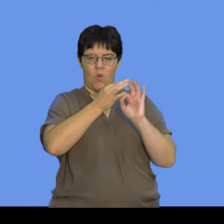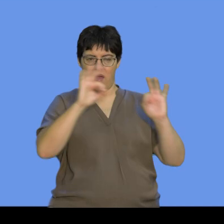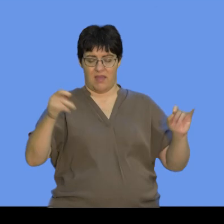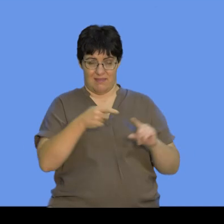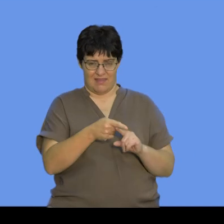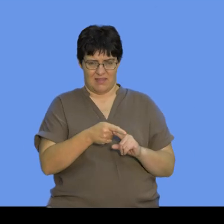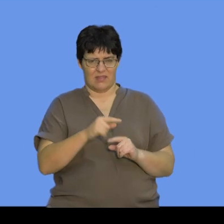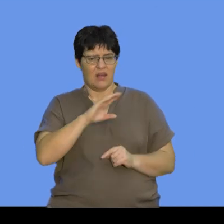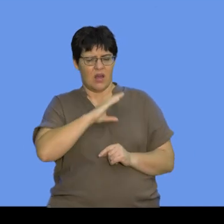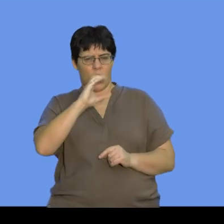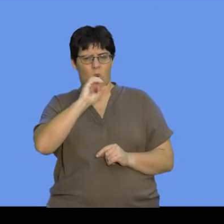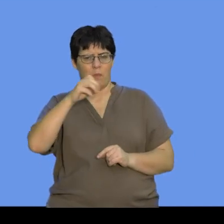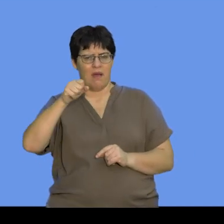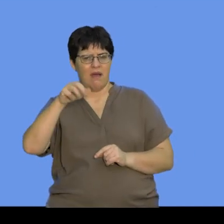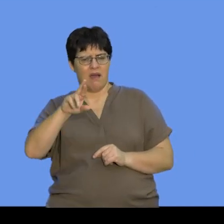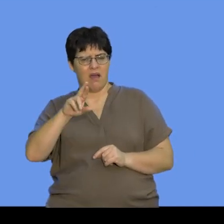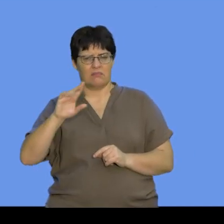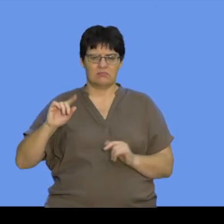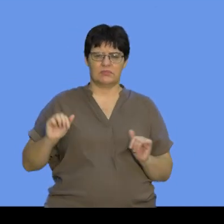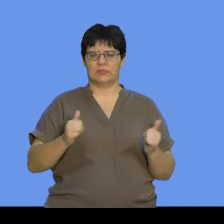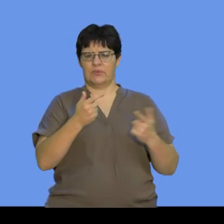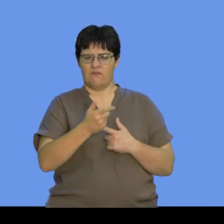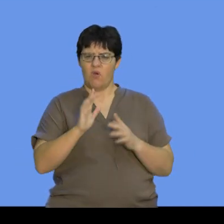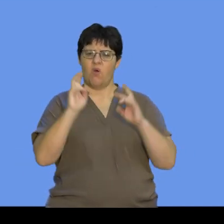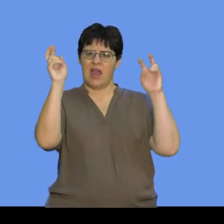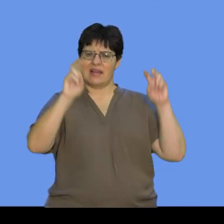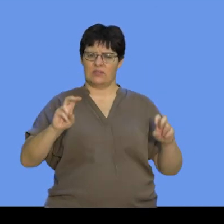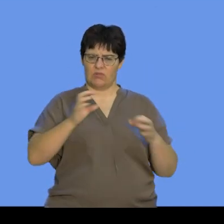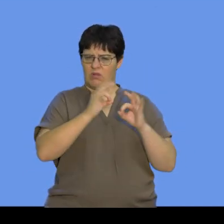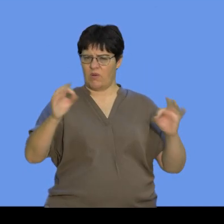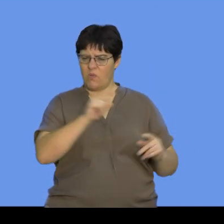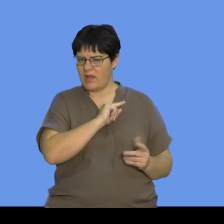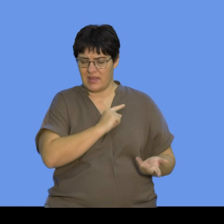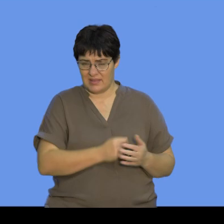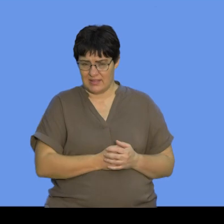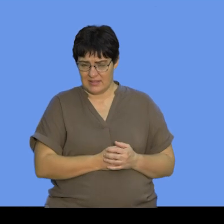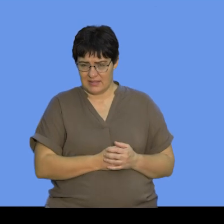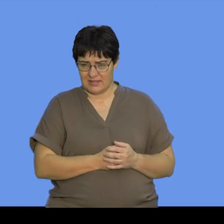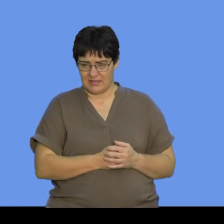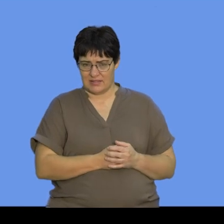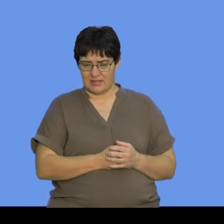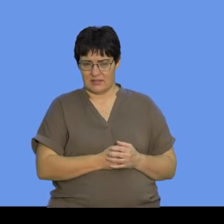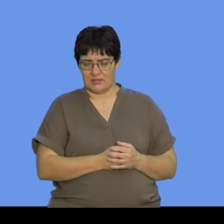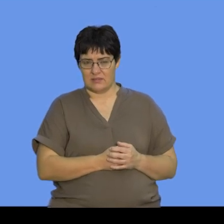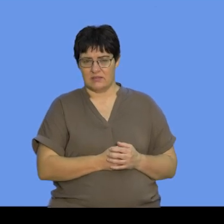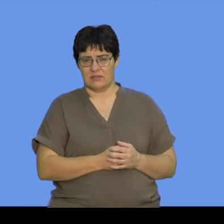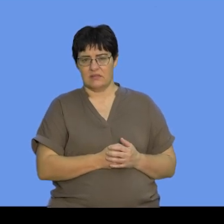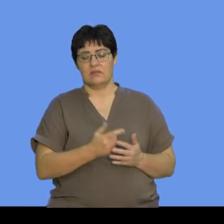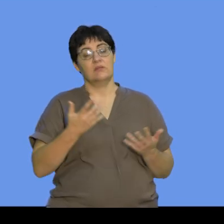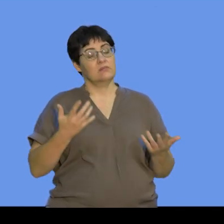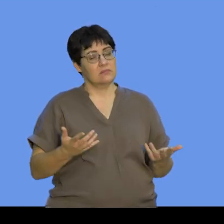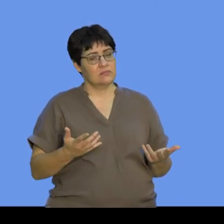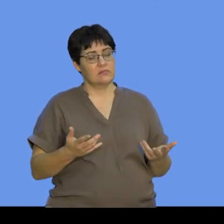copper ideal for, electrical wires? Okay, that's the big question that we're asking with. Okay, now